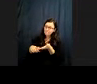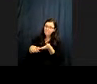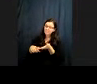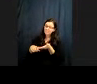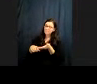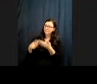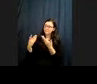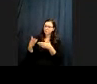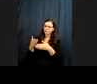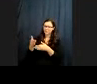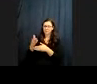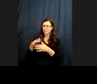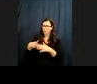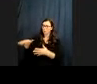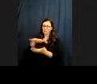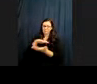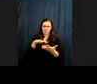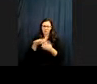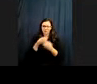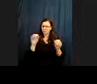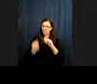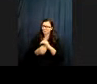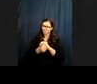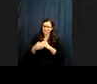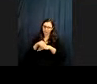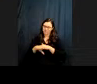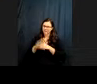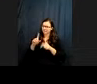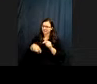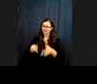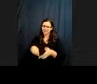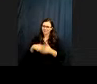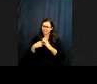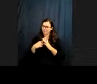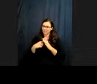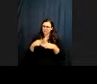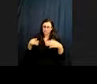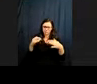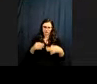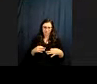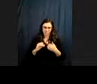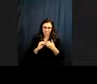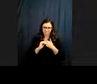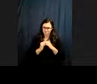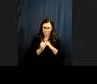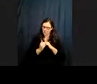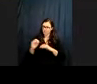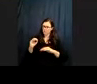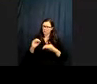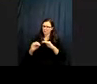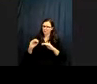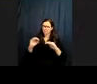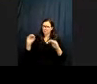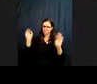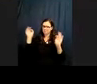all whirlpool, no subclause. We can't even begin to describe how it moves. All the time